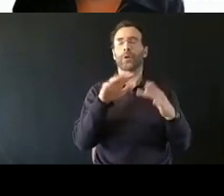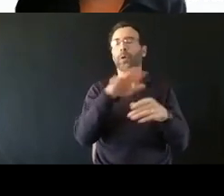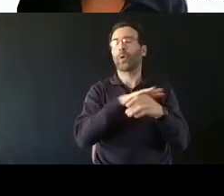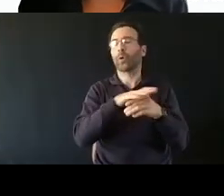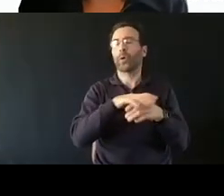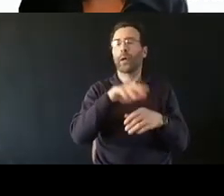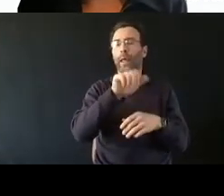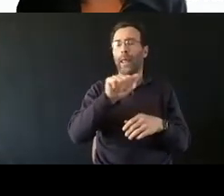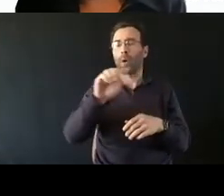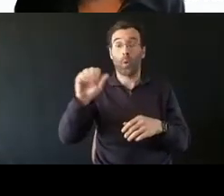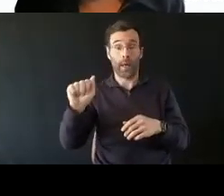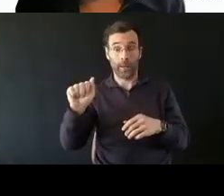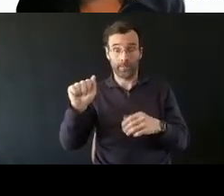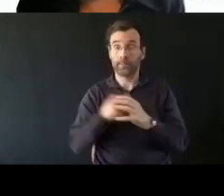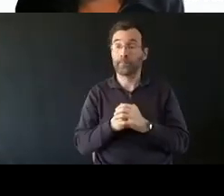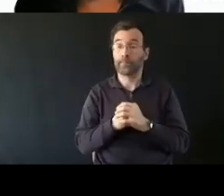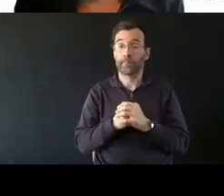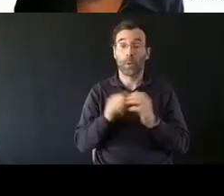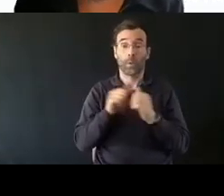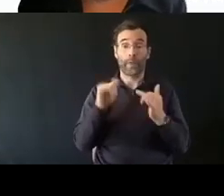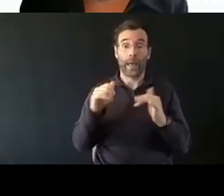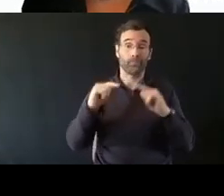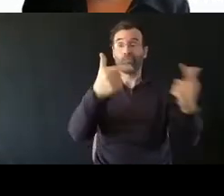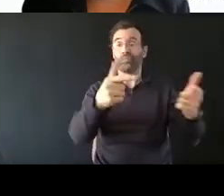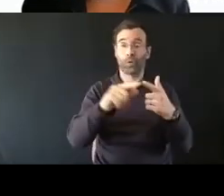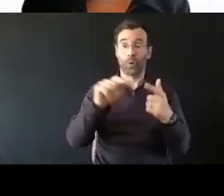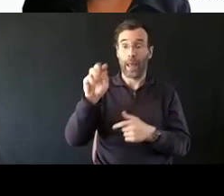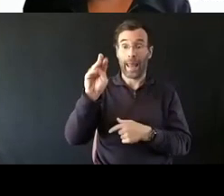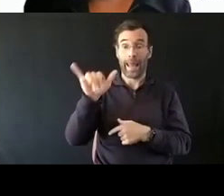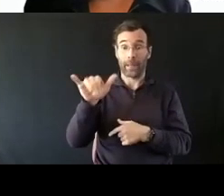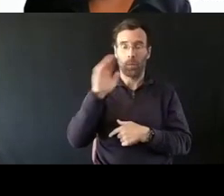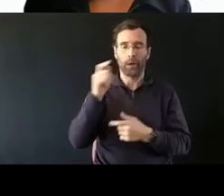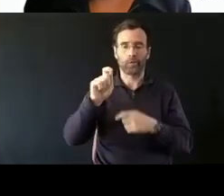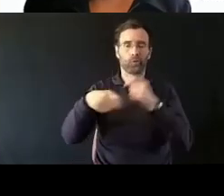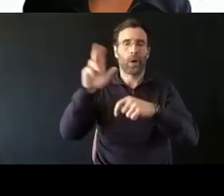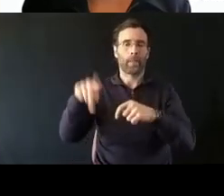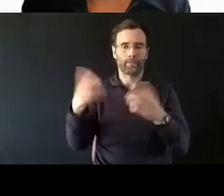aging. And with that, I'm going to hand it back to Amy to wrap us up.